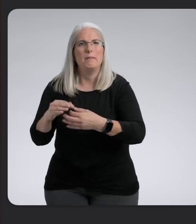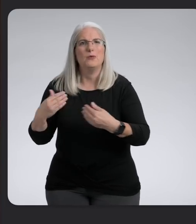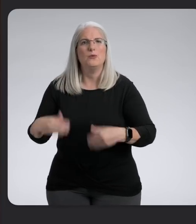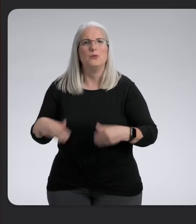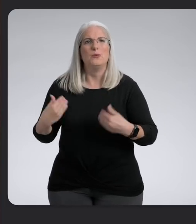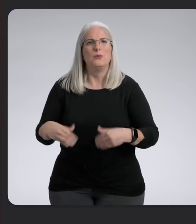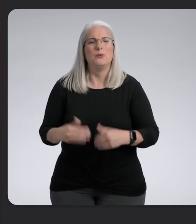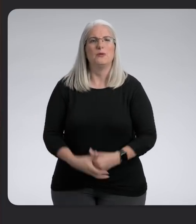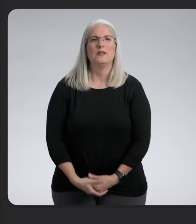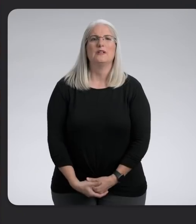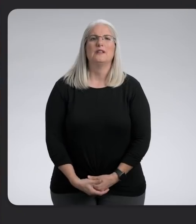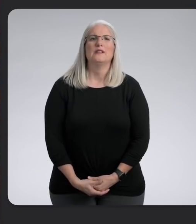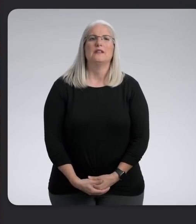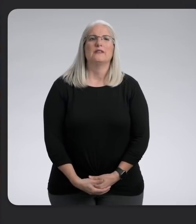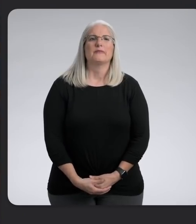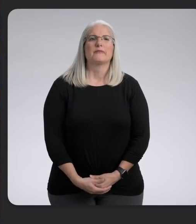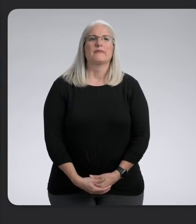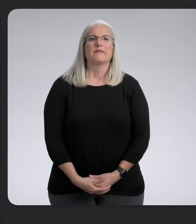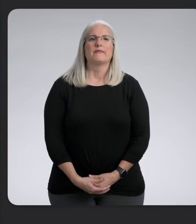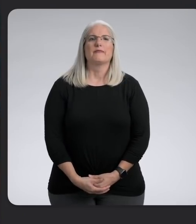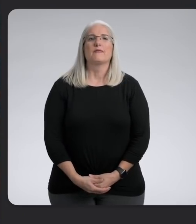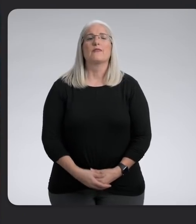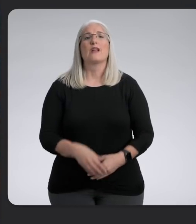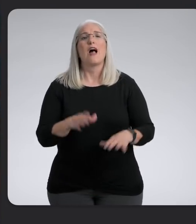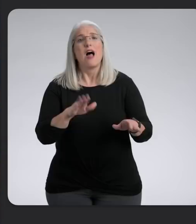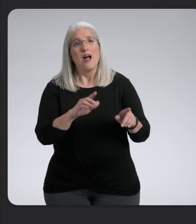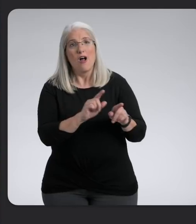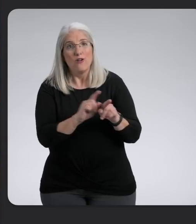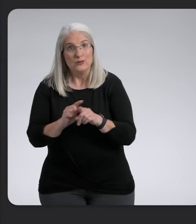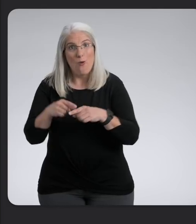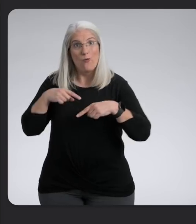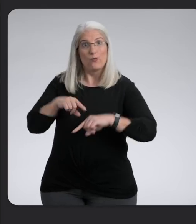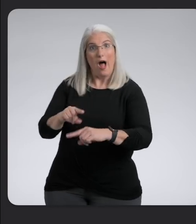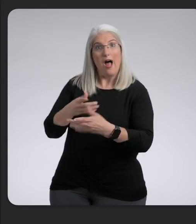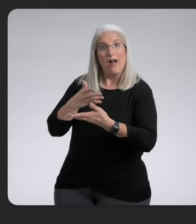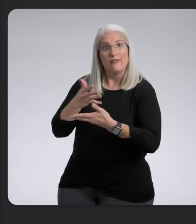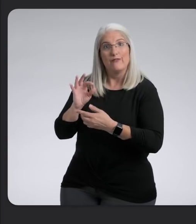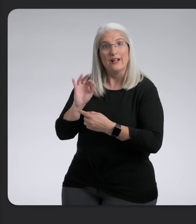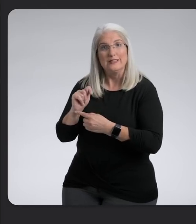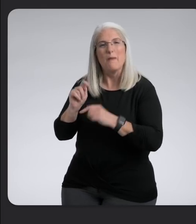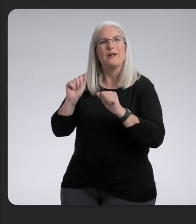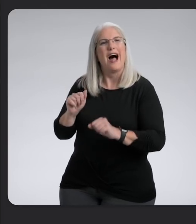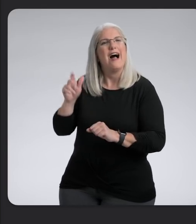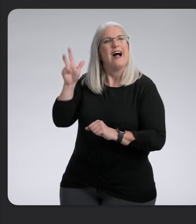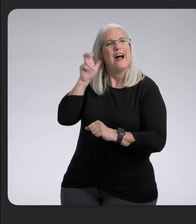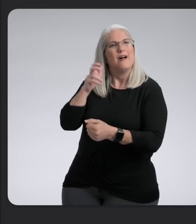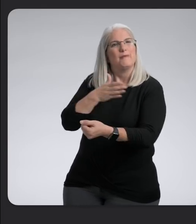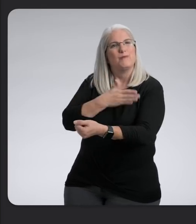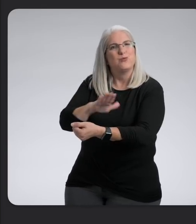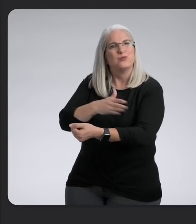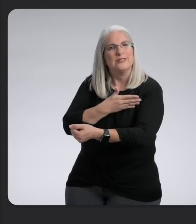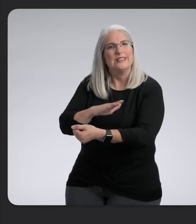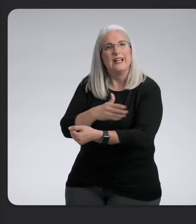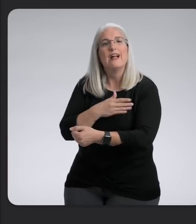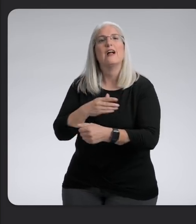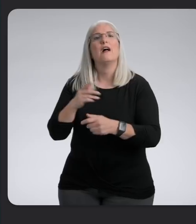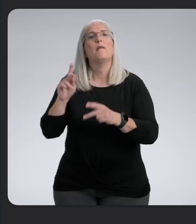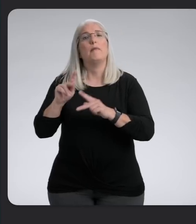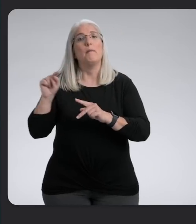for everyone on the call. And you're still connected with FaceTime while listening. Everyone on the call can add songs to a shared